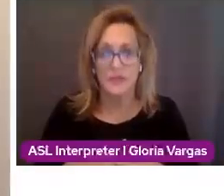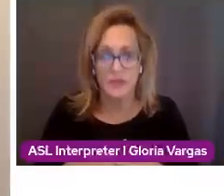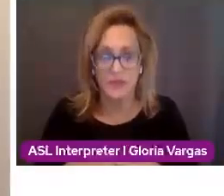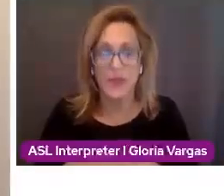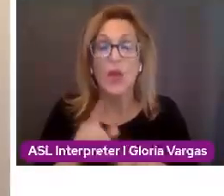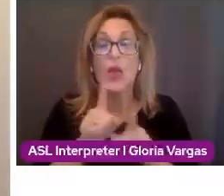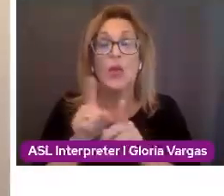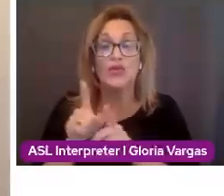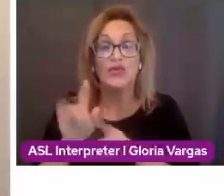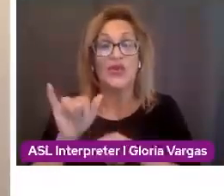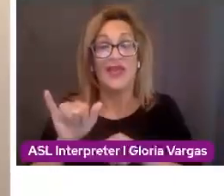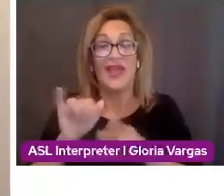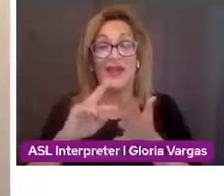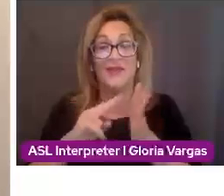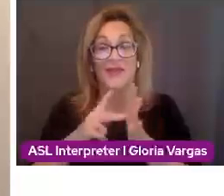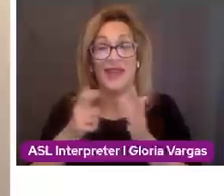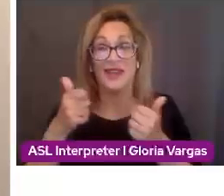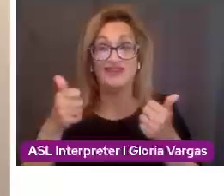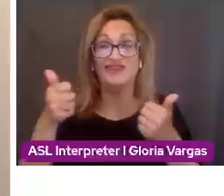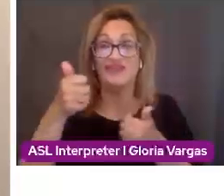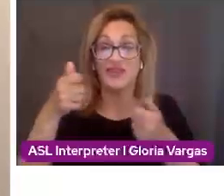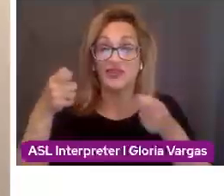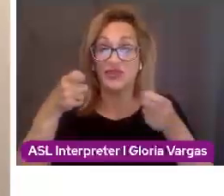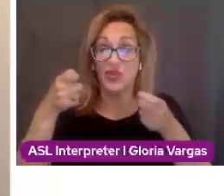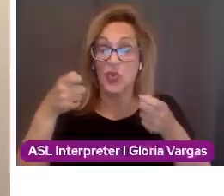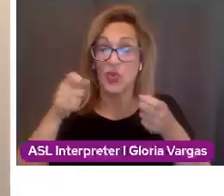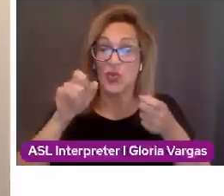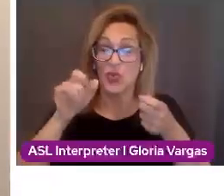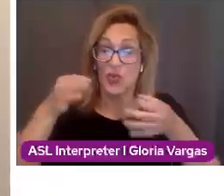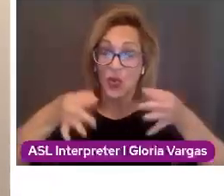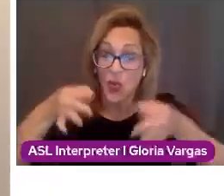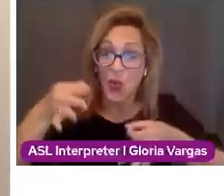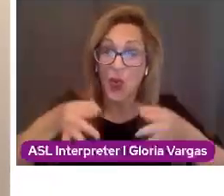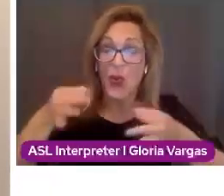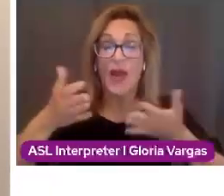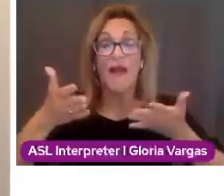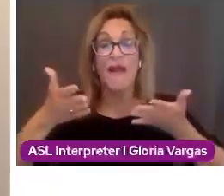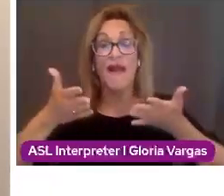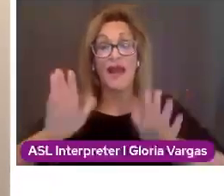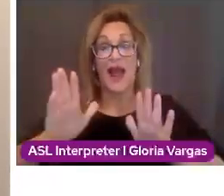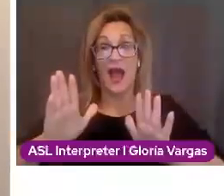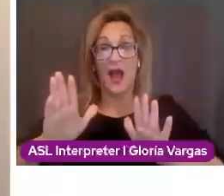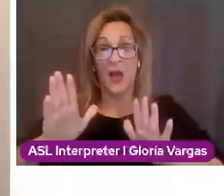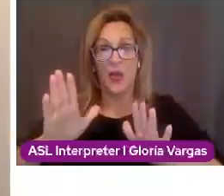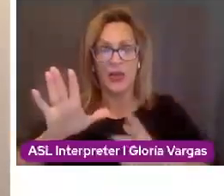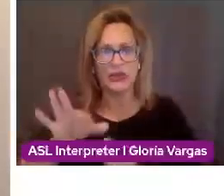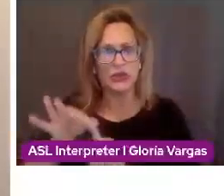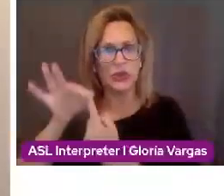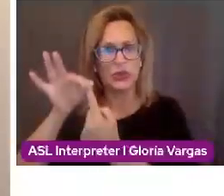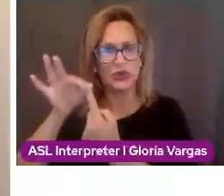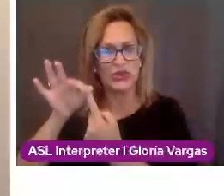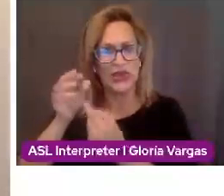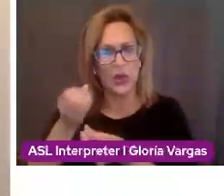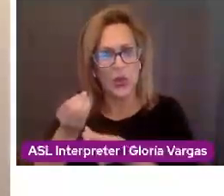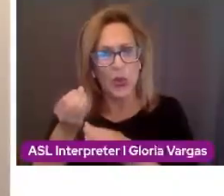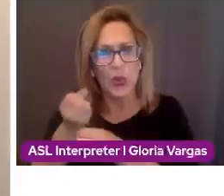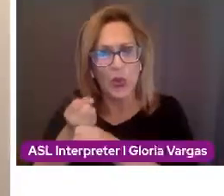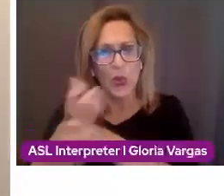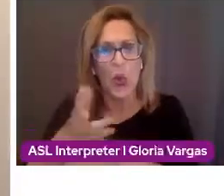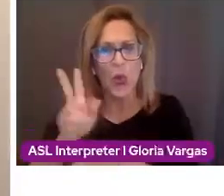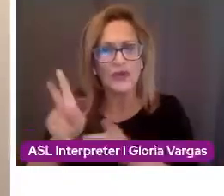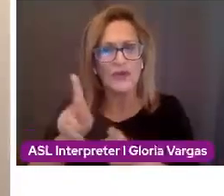is essentially allowing are environments of exclusion and intimidation for people